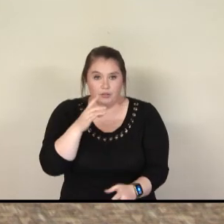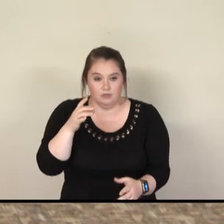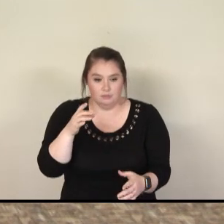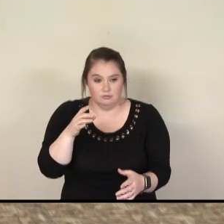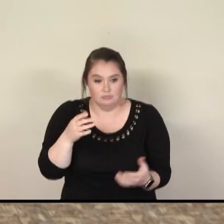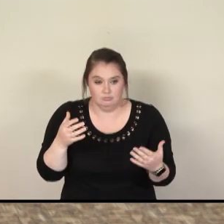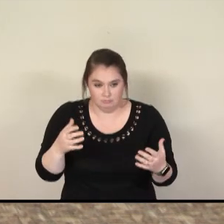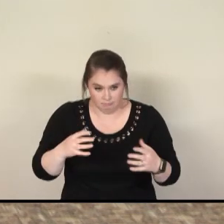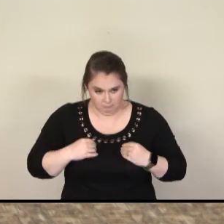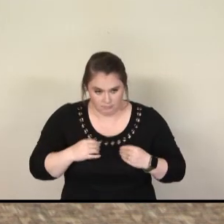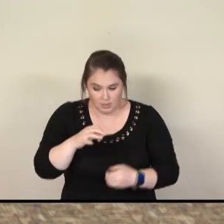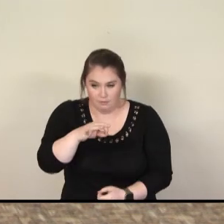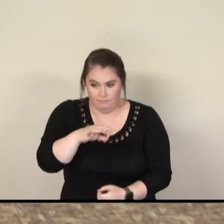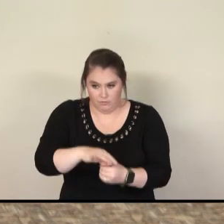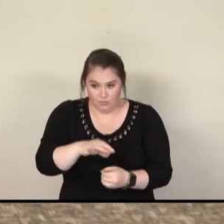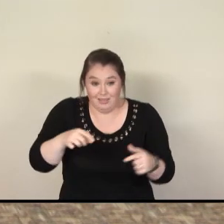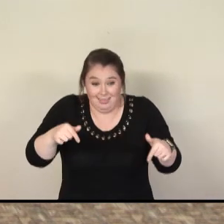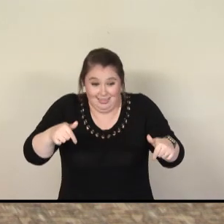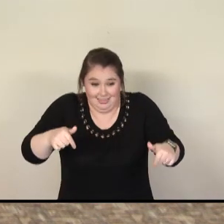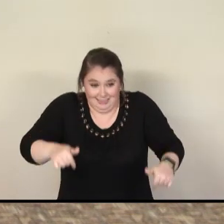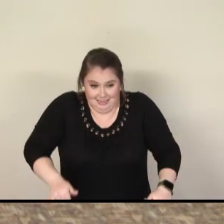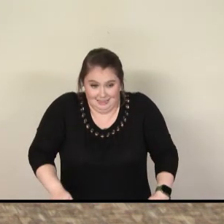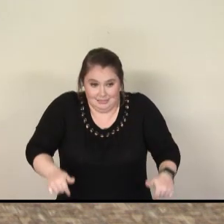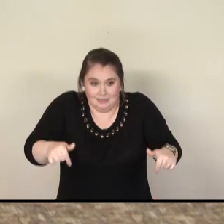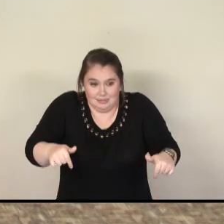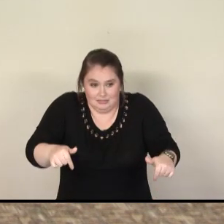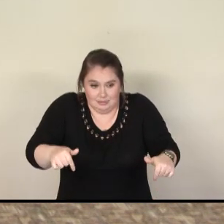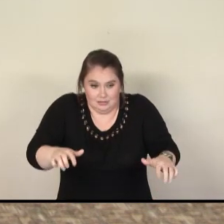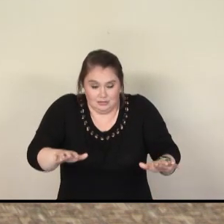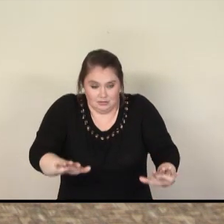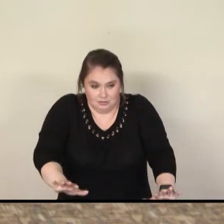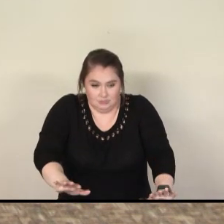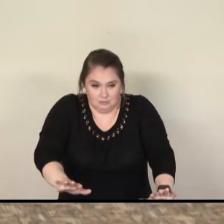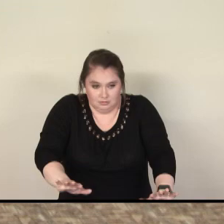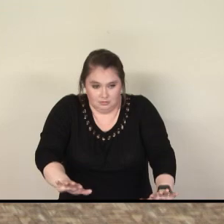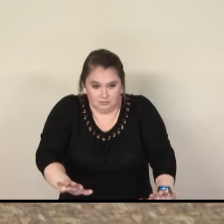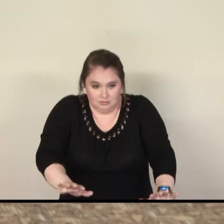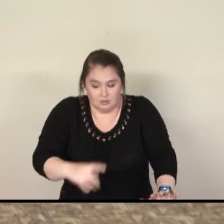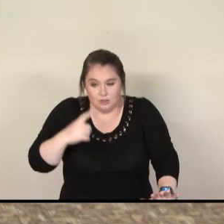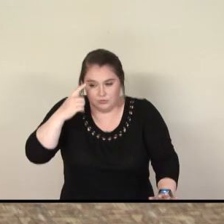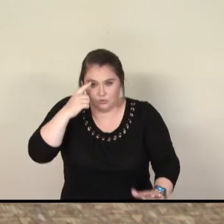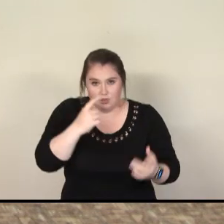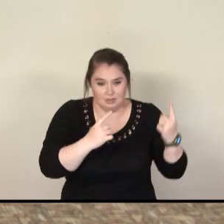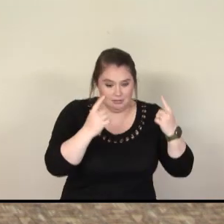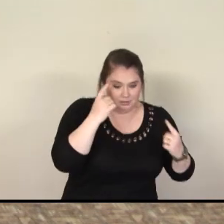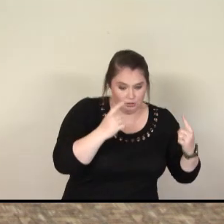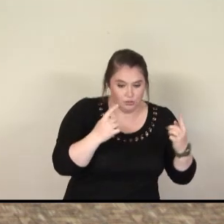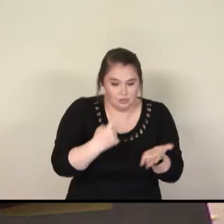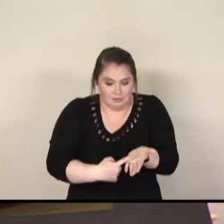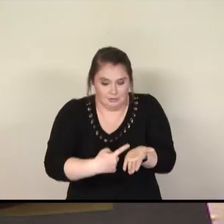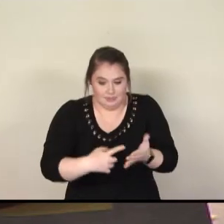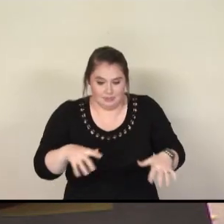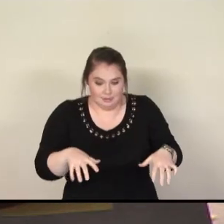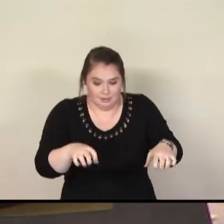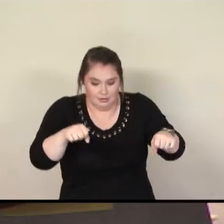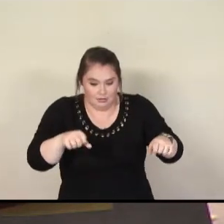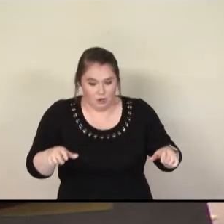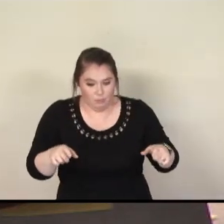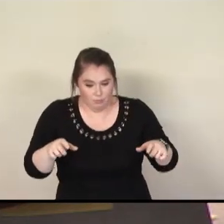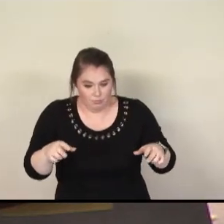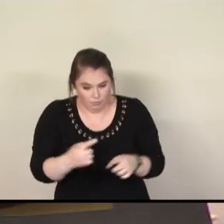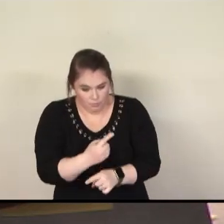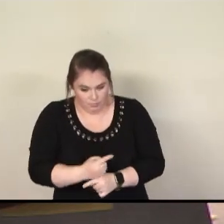a vote, and this is simply for the consider, discuss, take appropriate action regarding